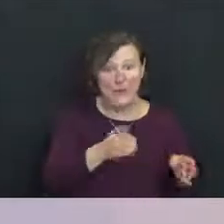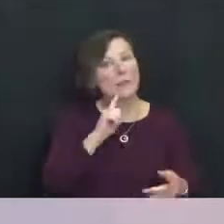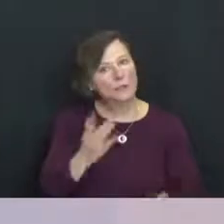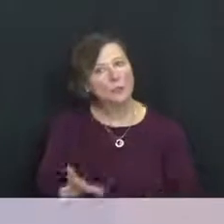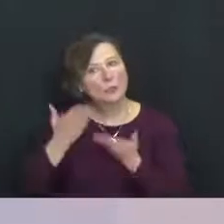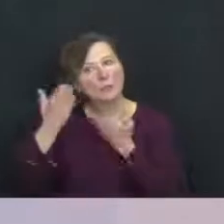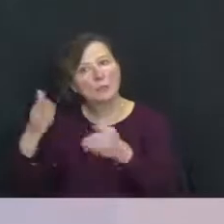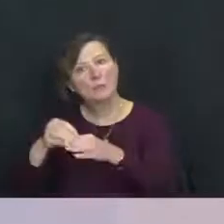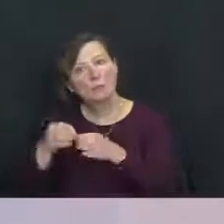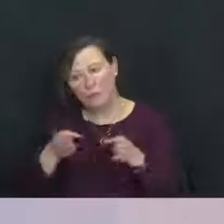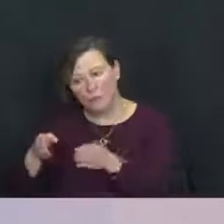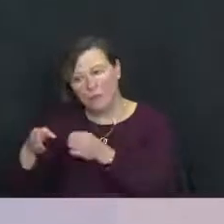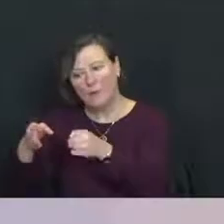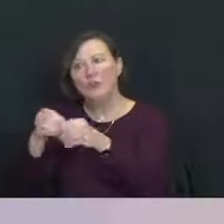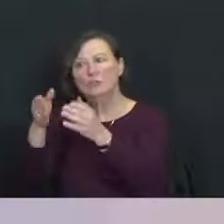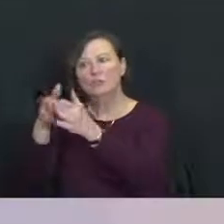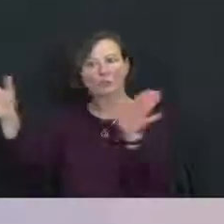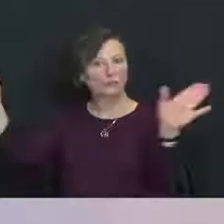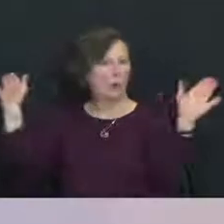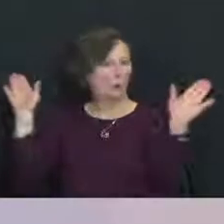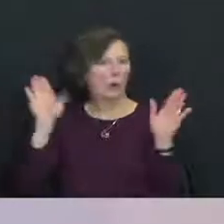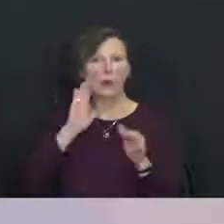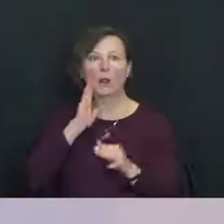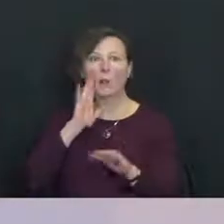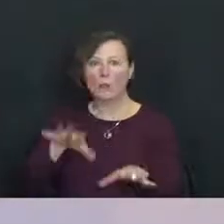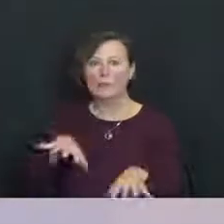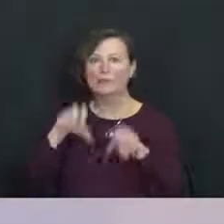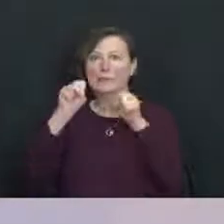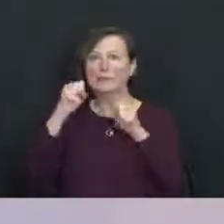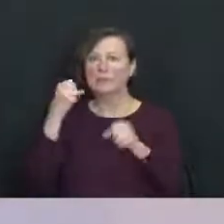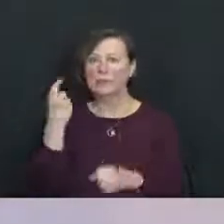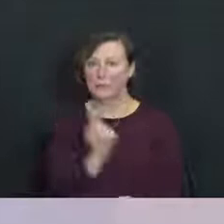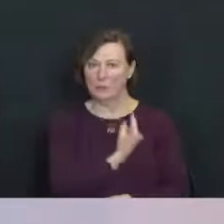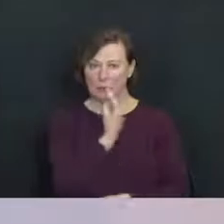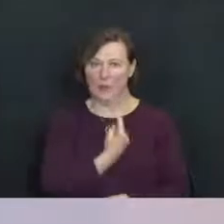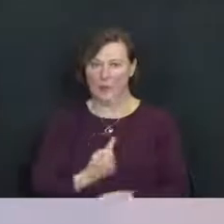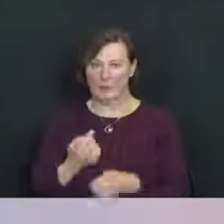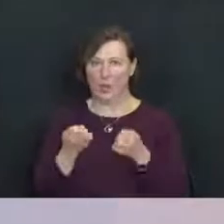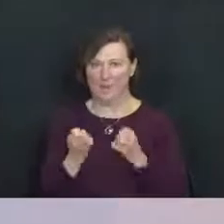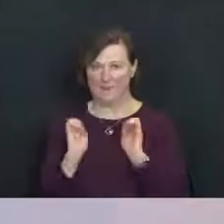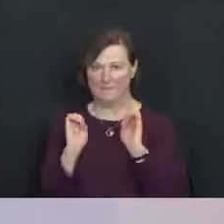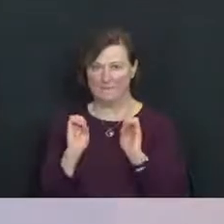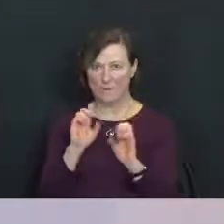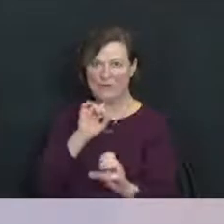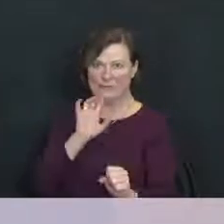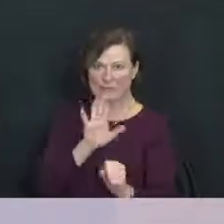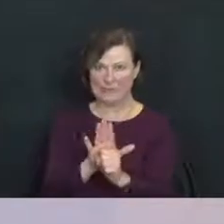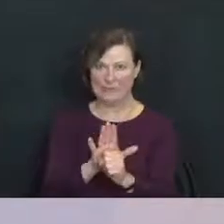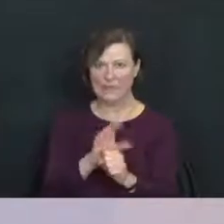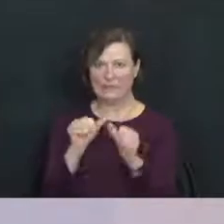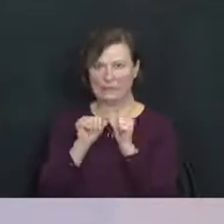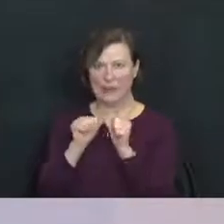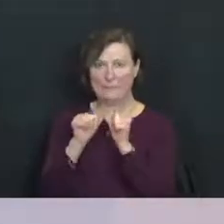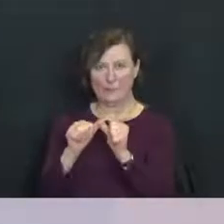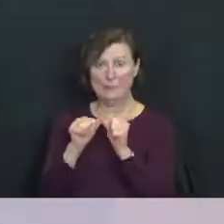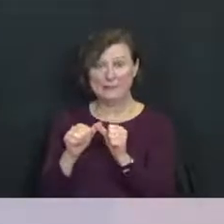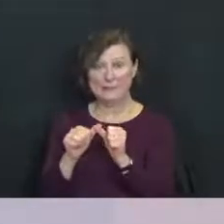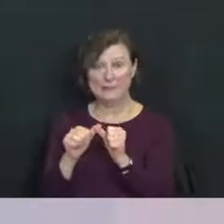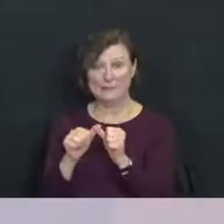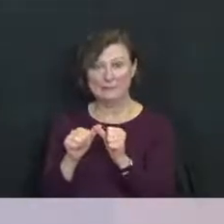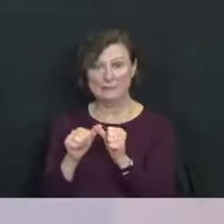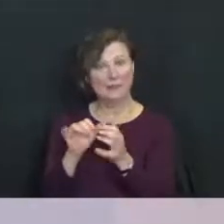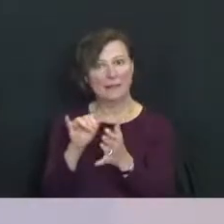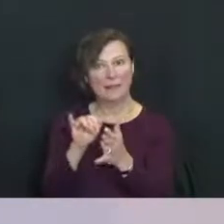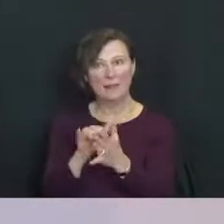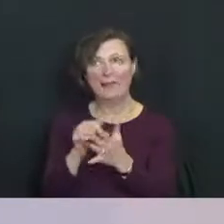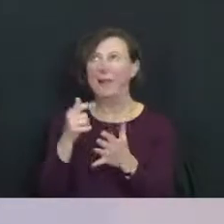in general, whatever your field. It will take solitary effort, dedication, and persistence. That's the map